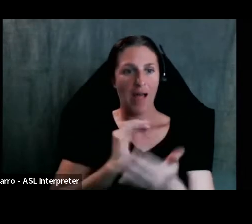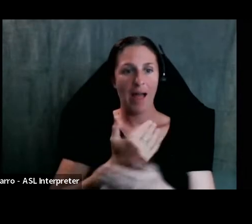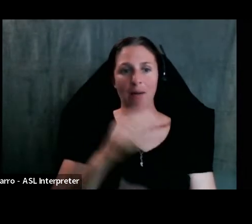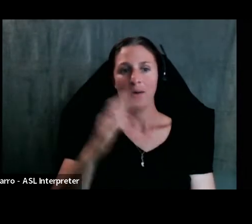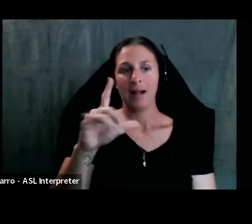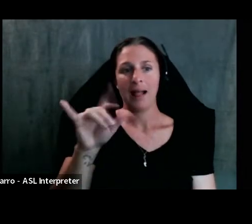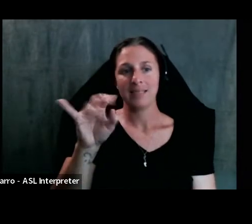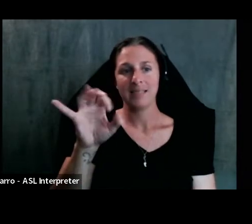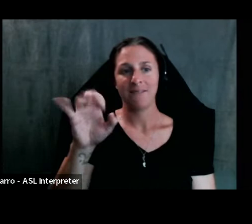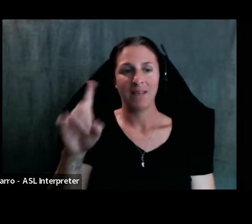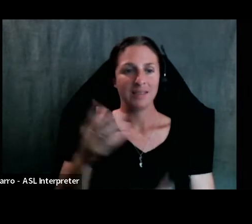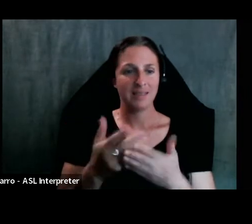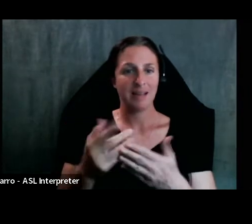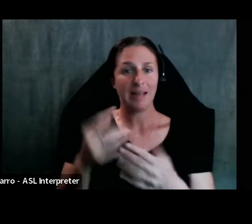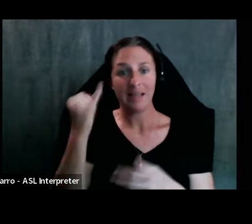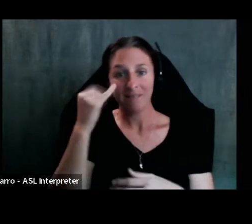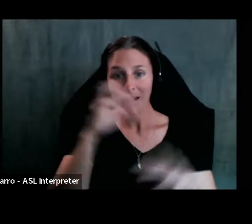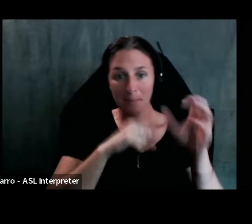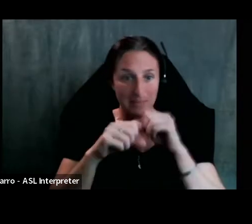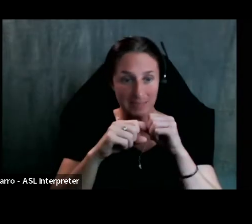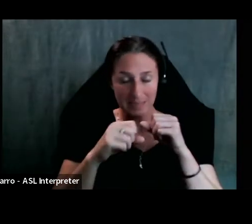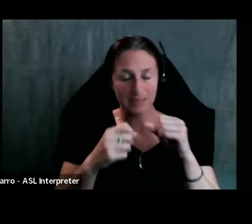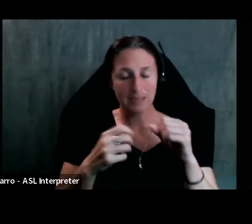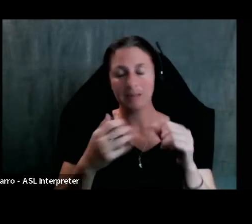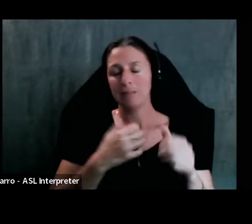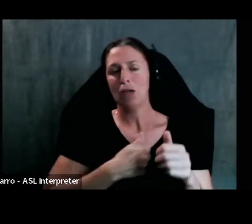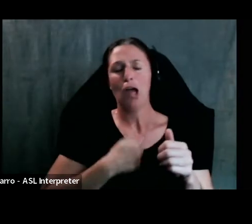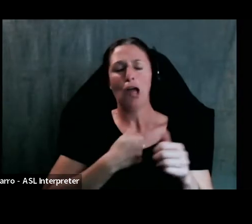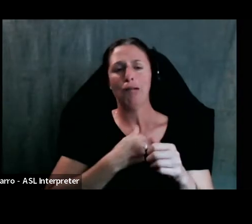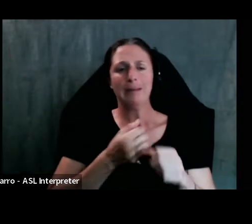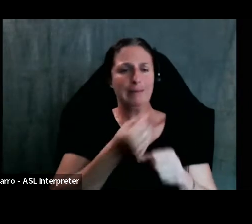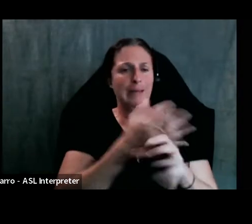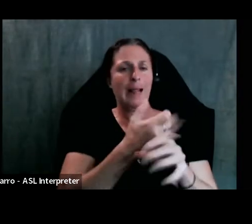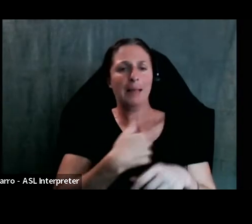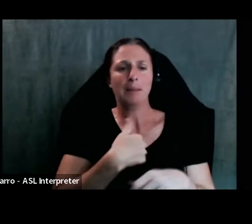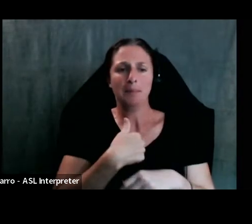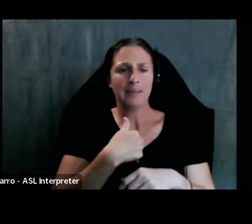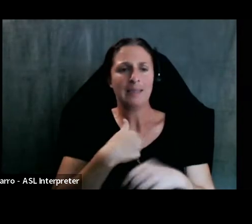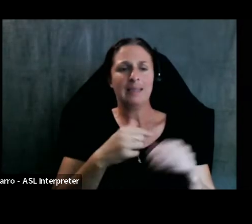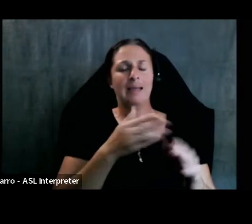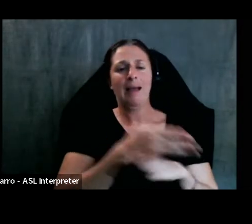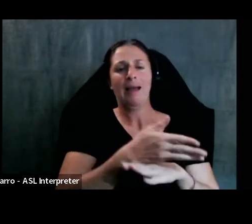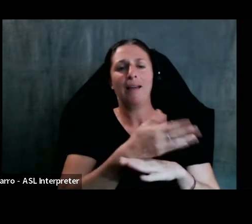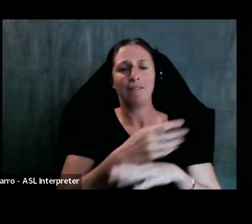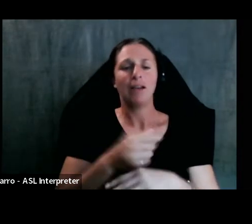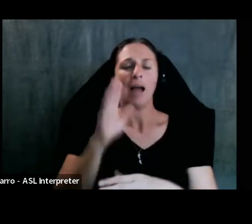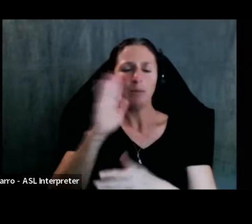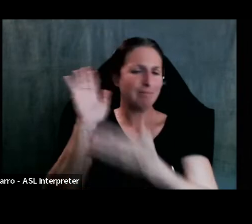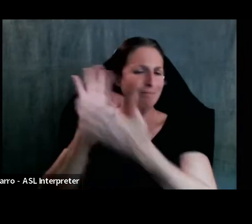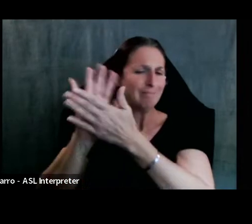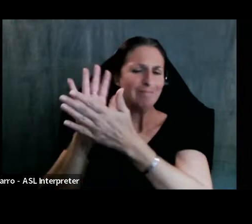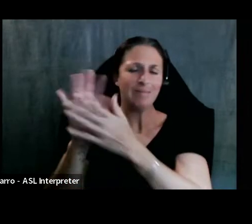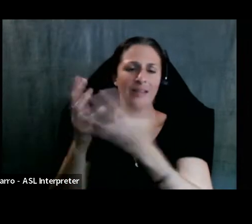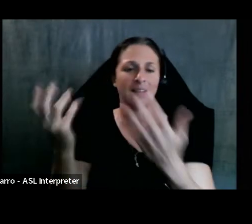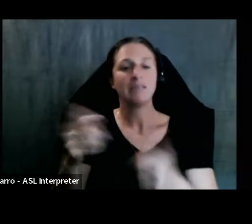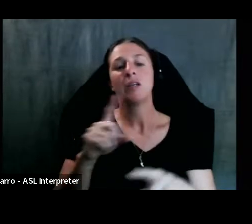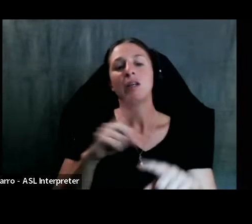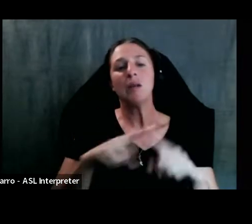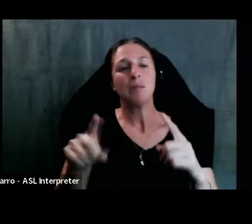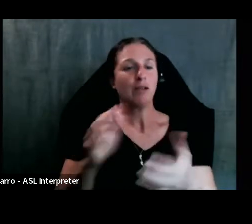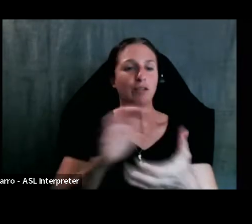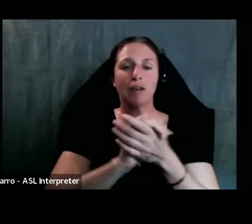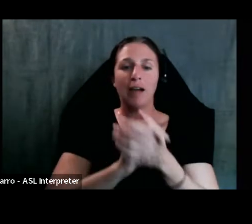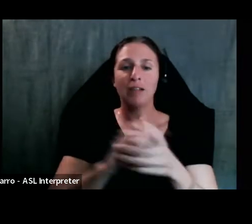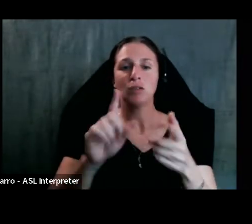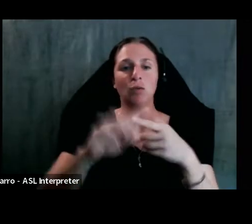someone, I'm so sorry. Come yell at me afterward and I'll give you lots of high fives. But I want to just say congratulations to our classified